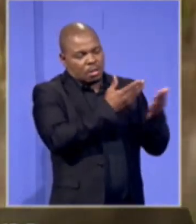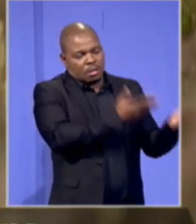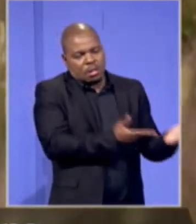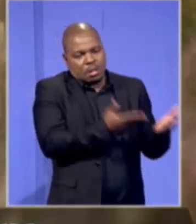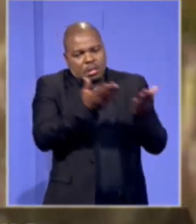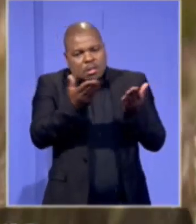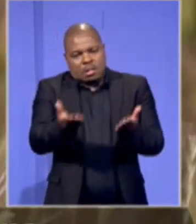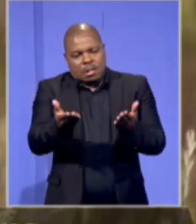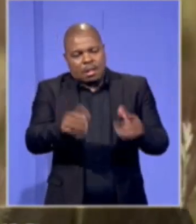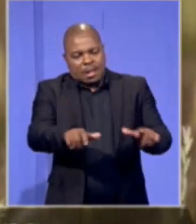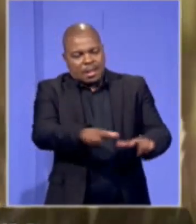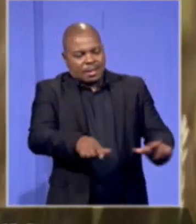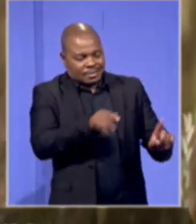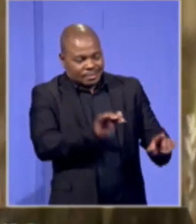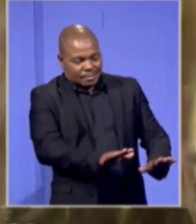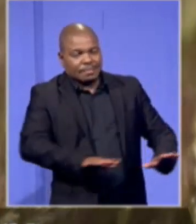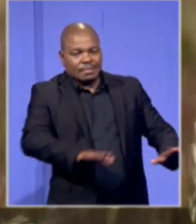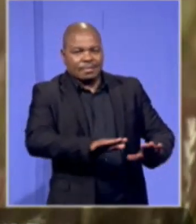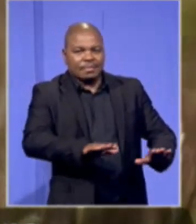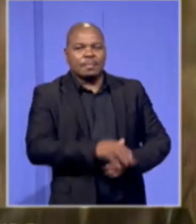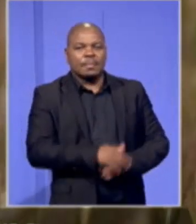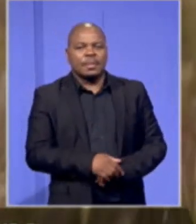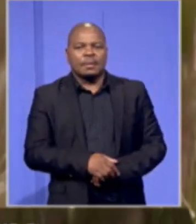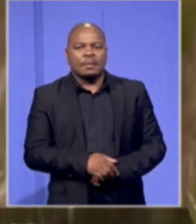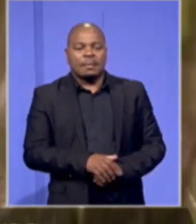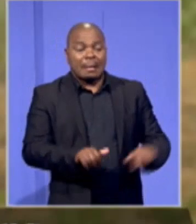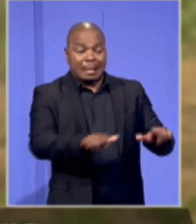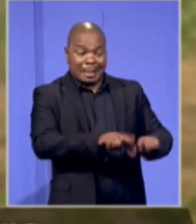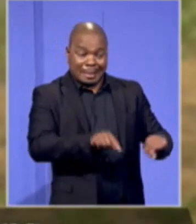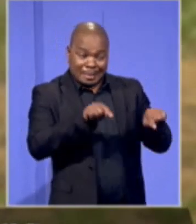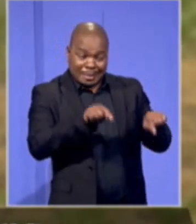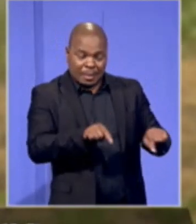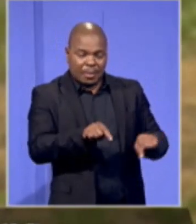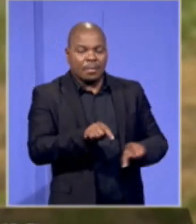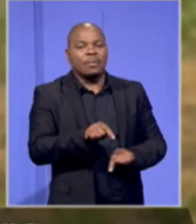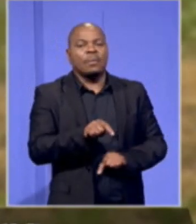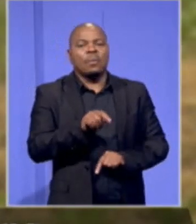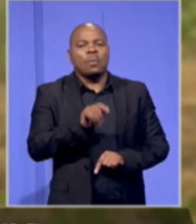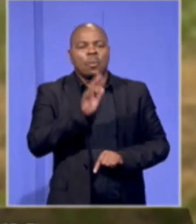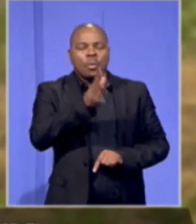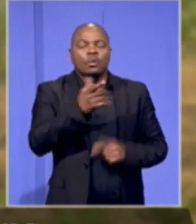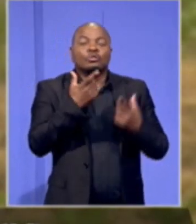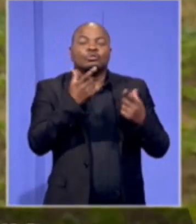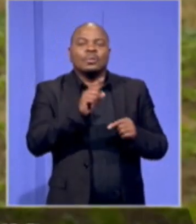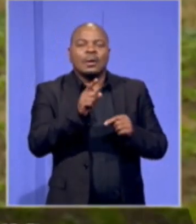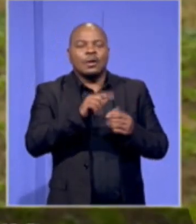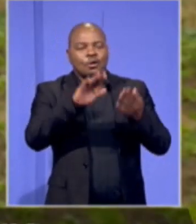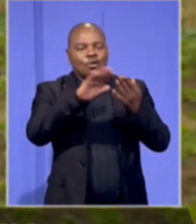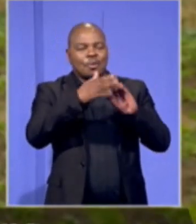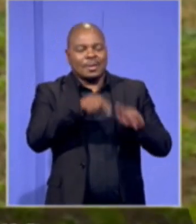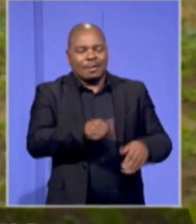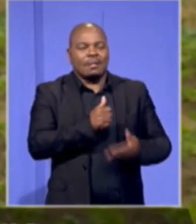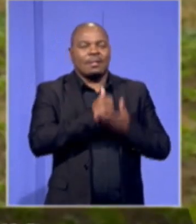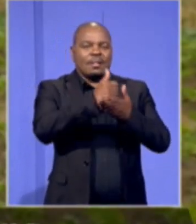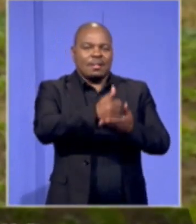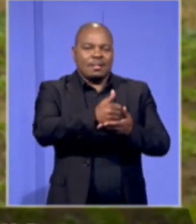ka mobu ona kapa lefatshe lena jwale ke mobu e leng hore o tlo tswela setjhaba